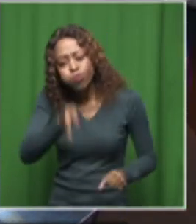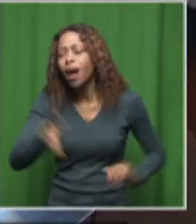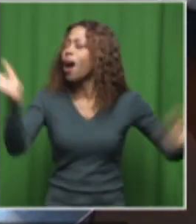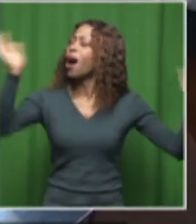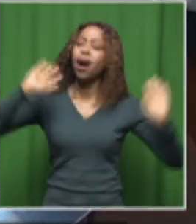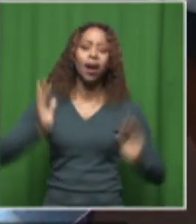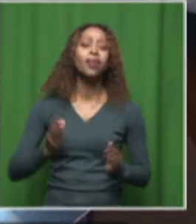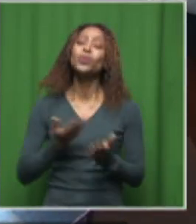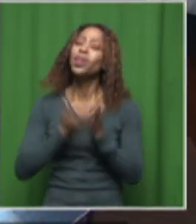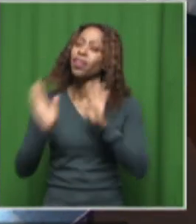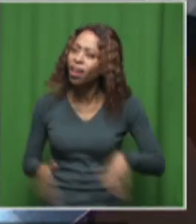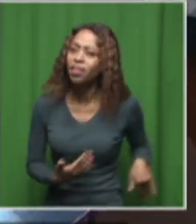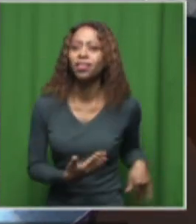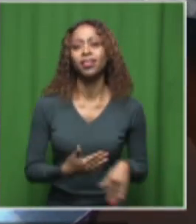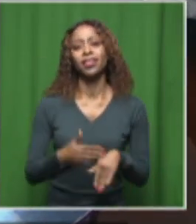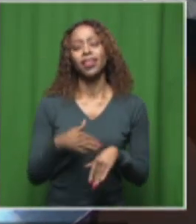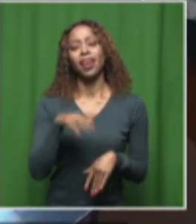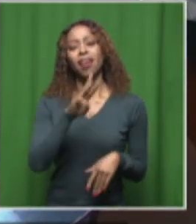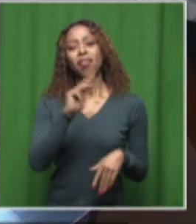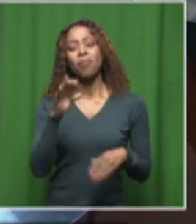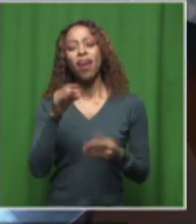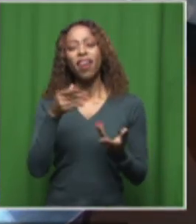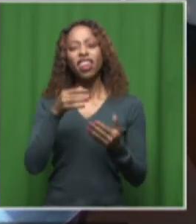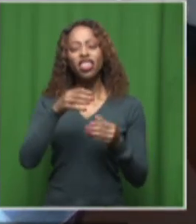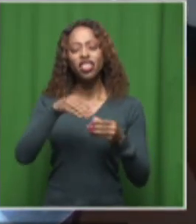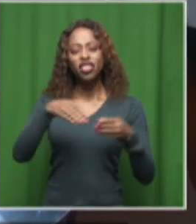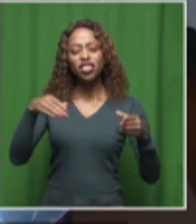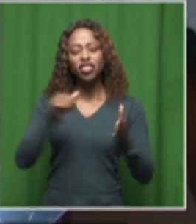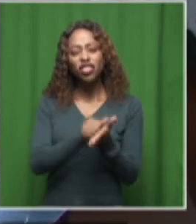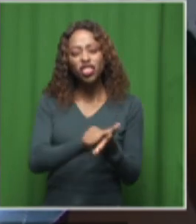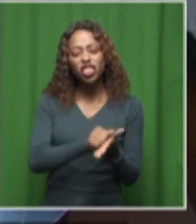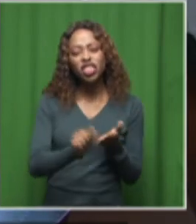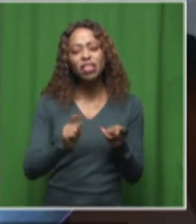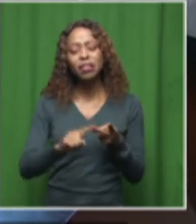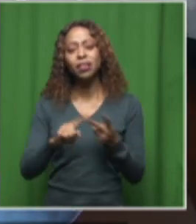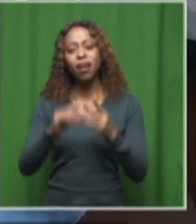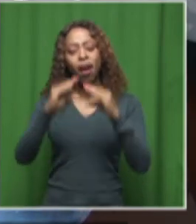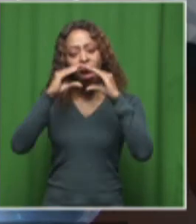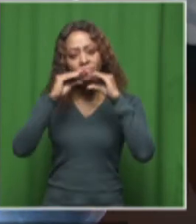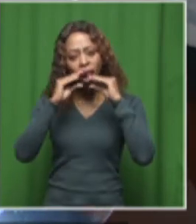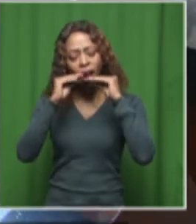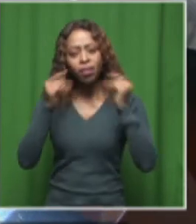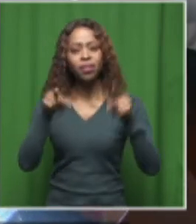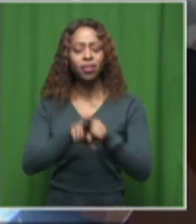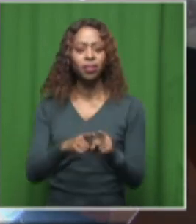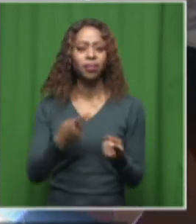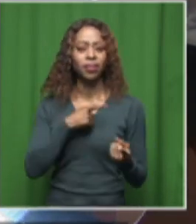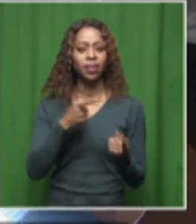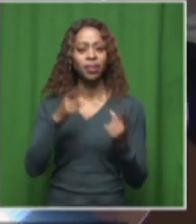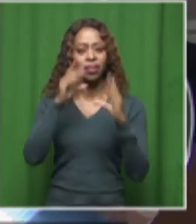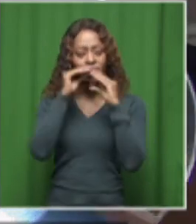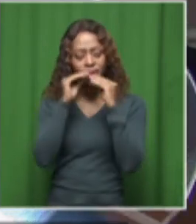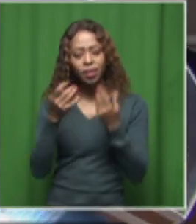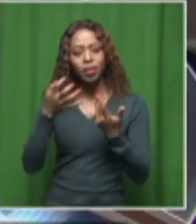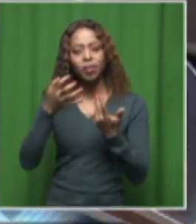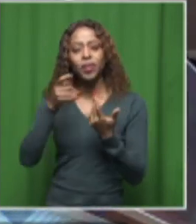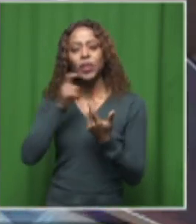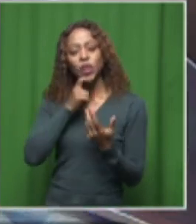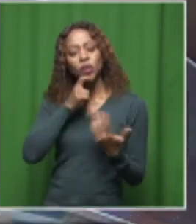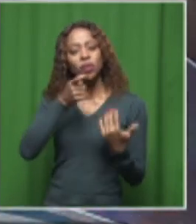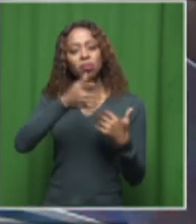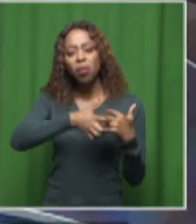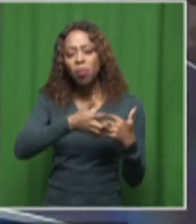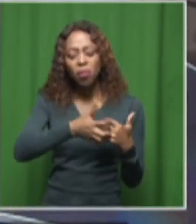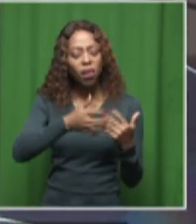have bread. There's also mac and cheese. There's some toasties. There's burgers also because burgers using a brown bread roll